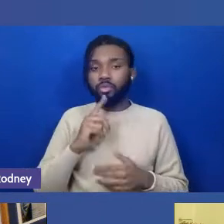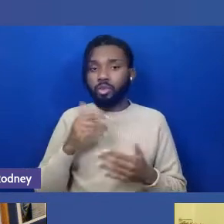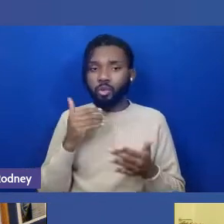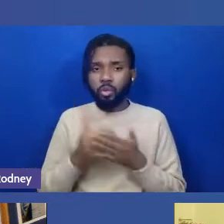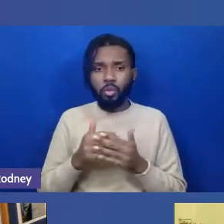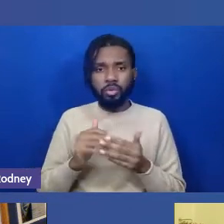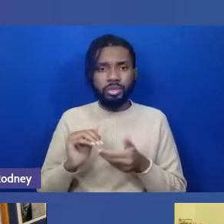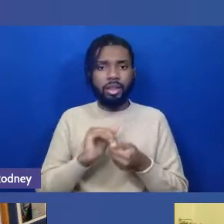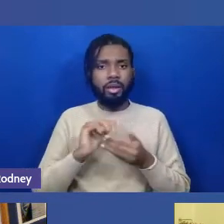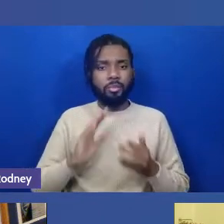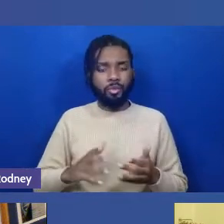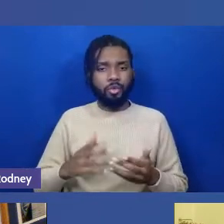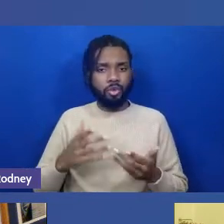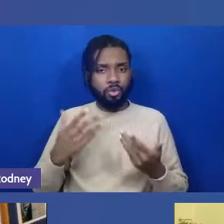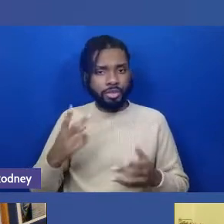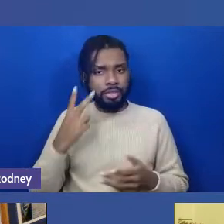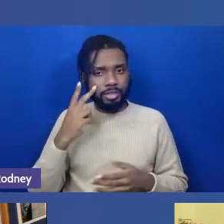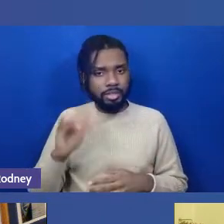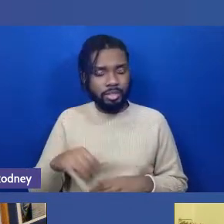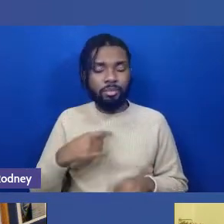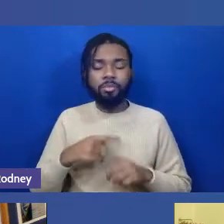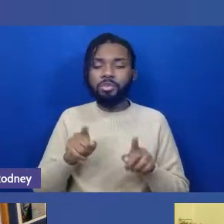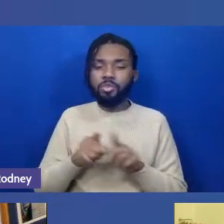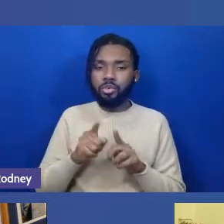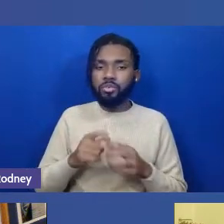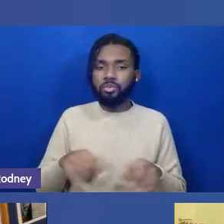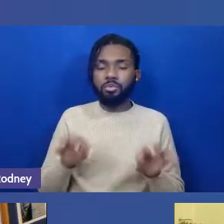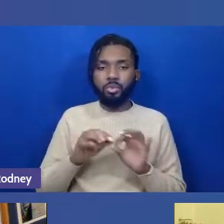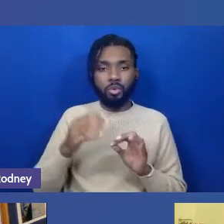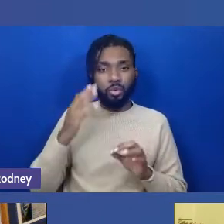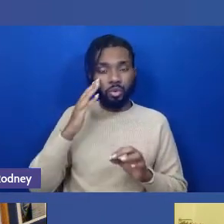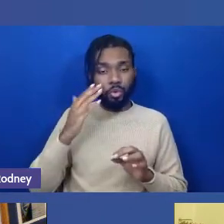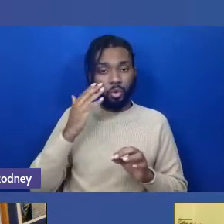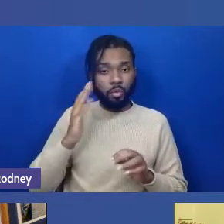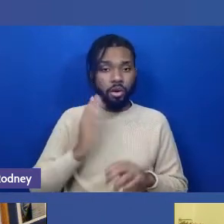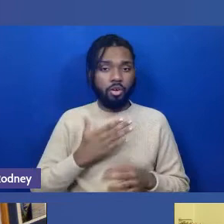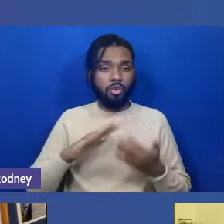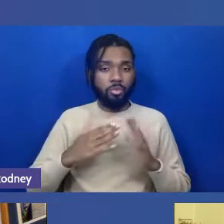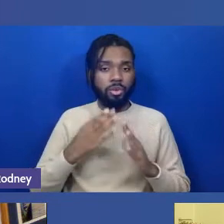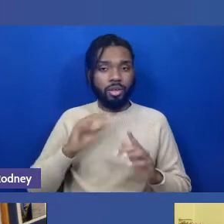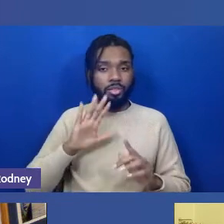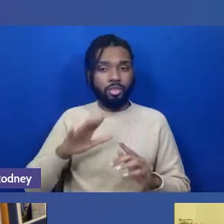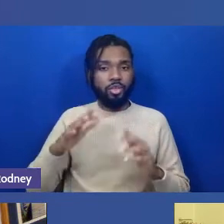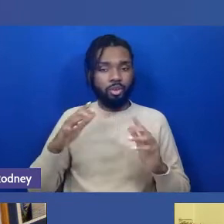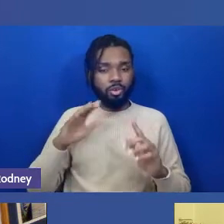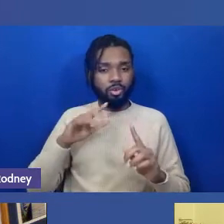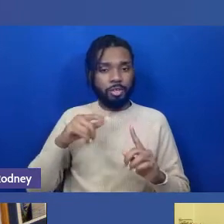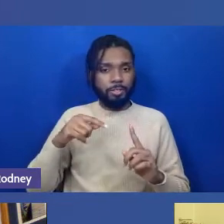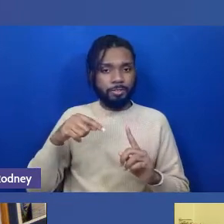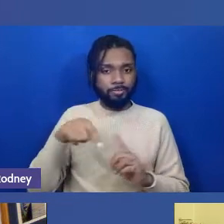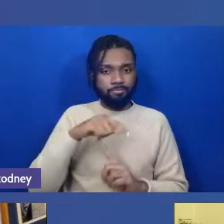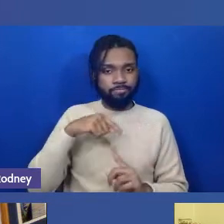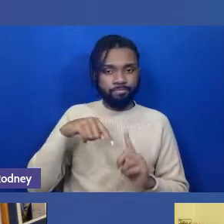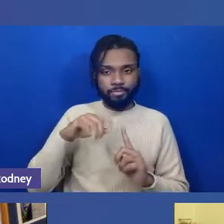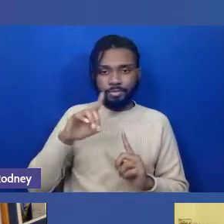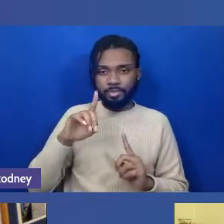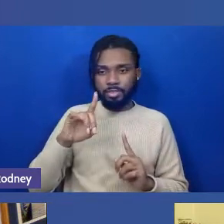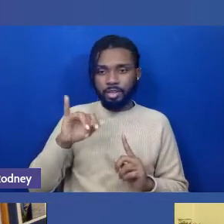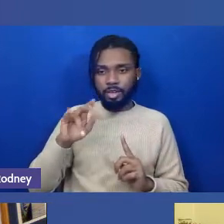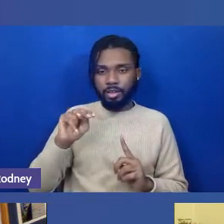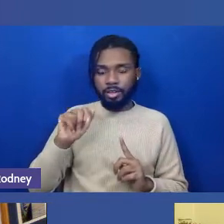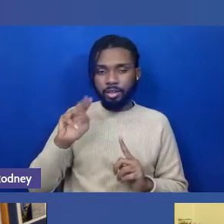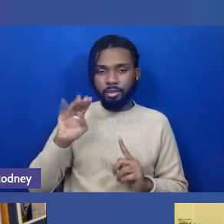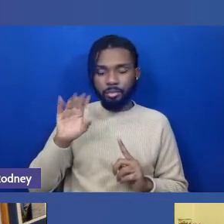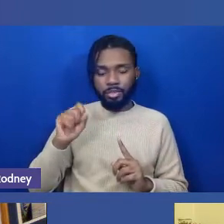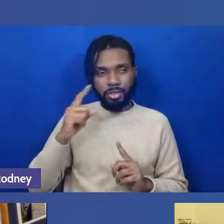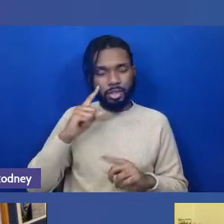and someone who knows our community and knows its dynamics say, yeah, we could do that here. It might be hard